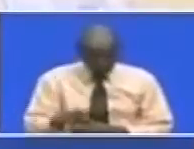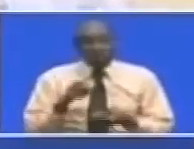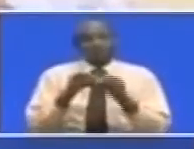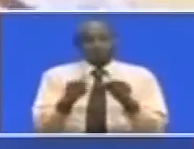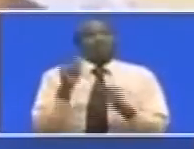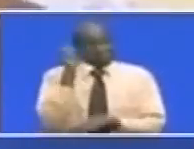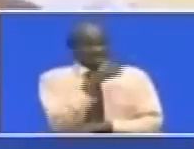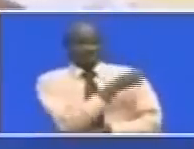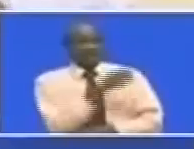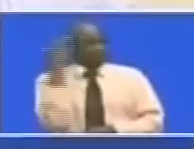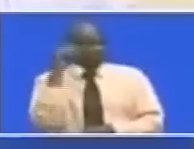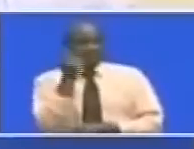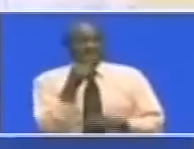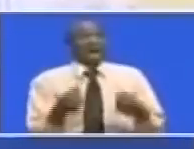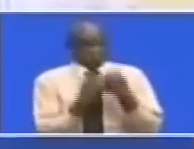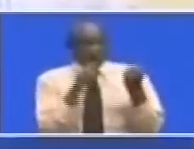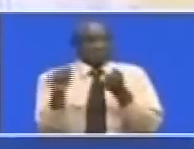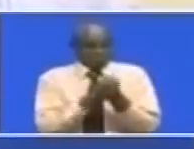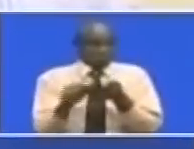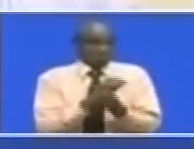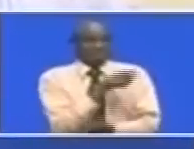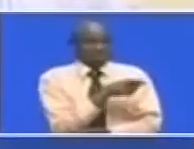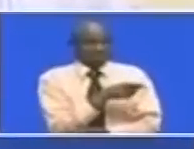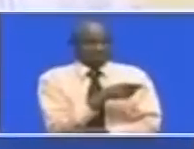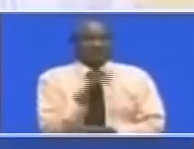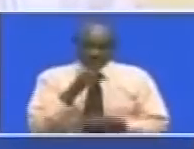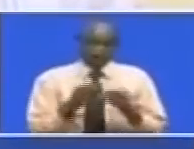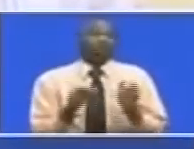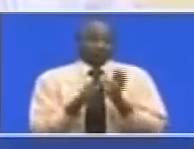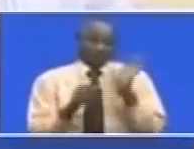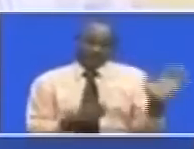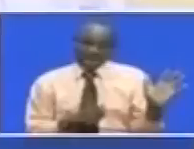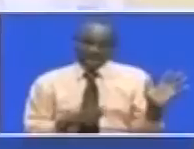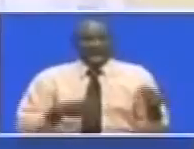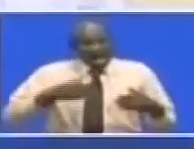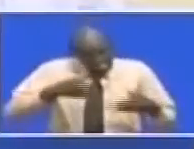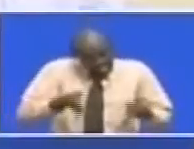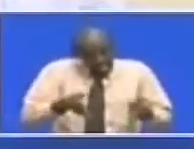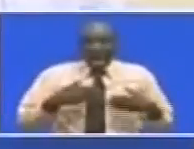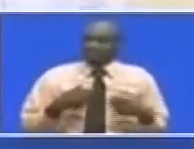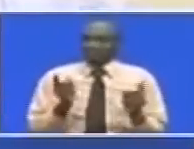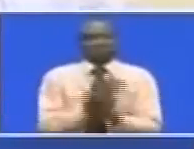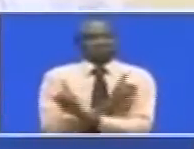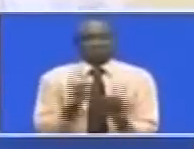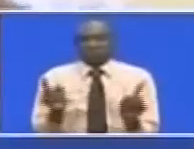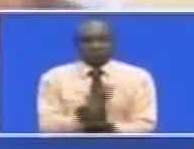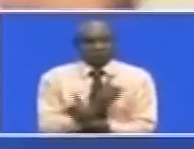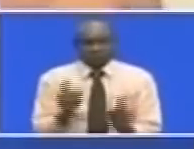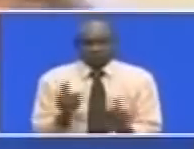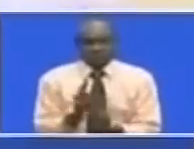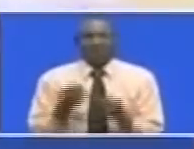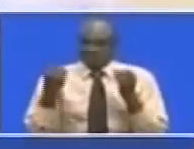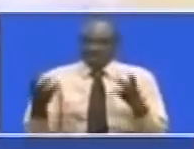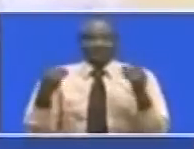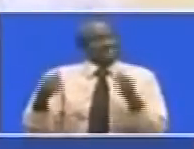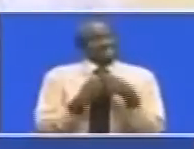in Kenya. This has not quite been resolved completely. We don't have that challenge. We may have many